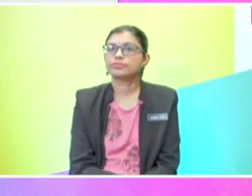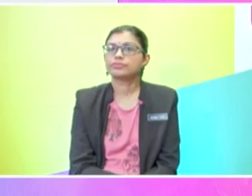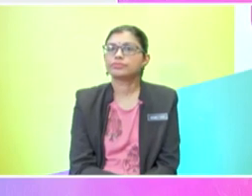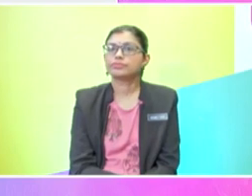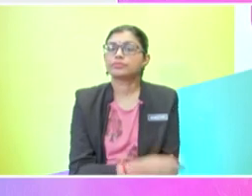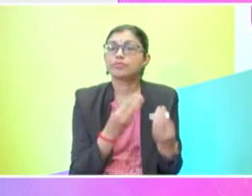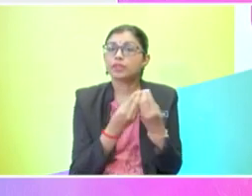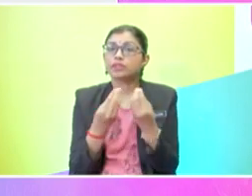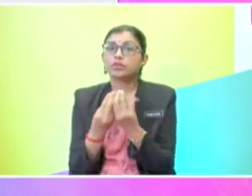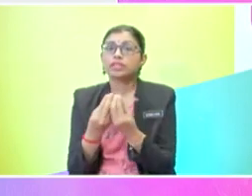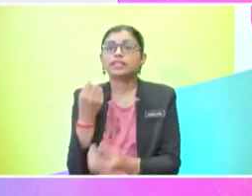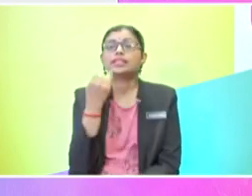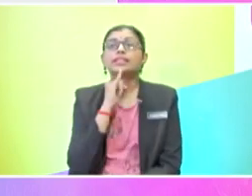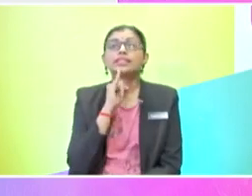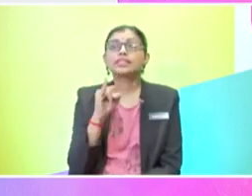total. It's about